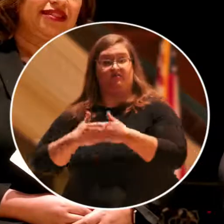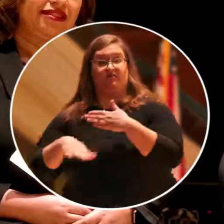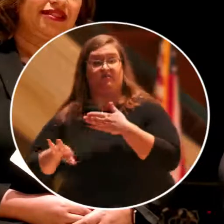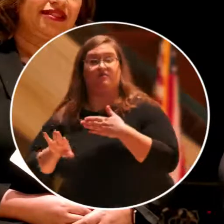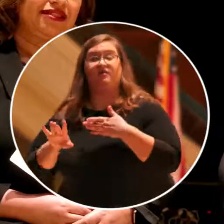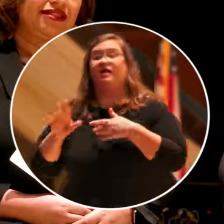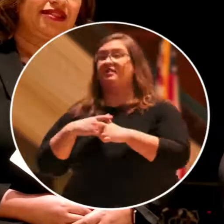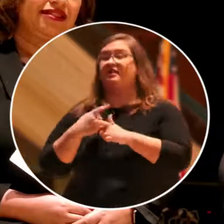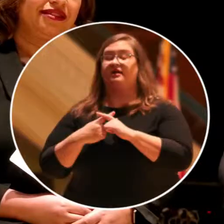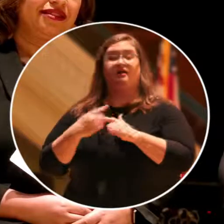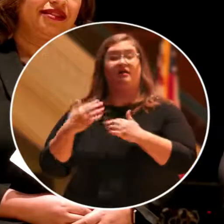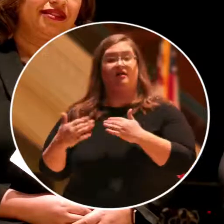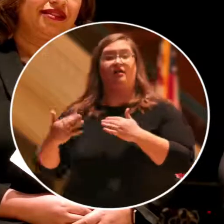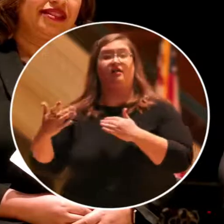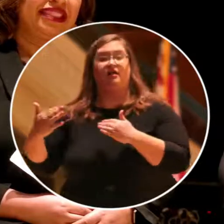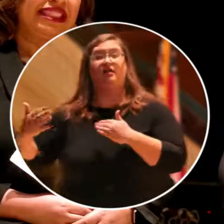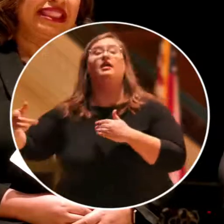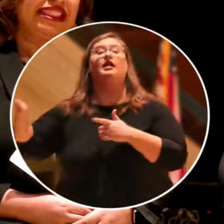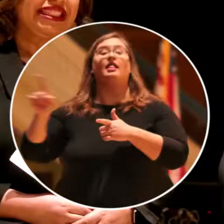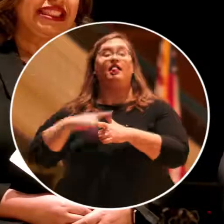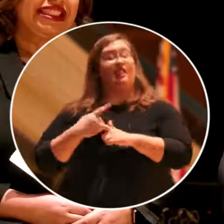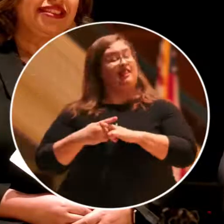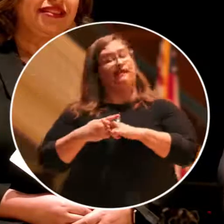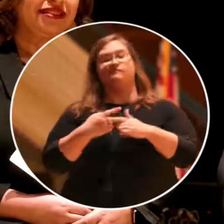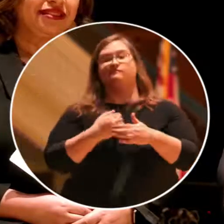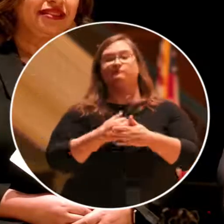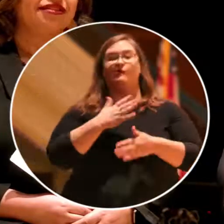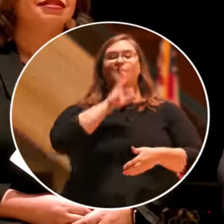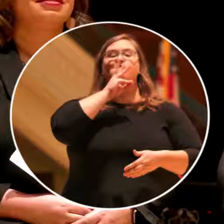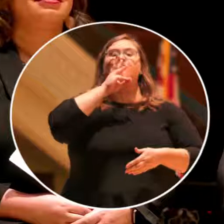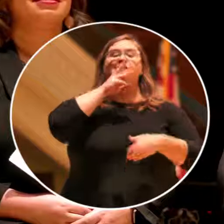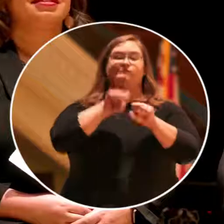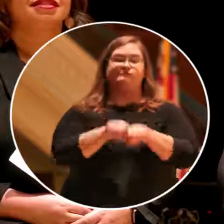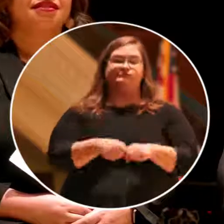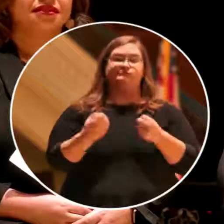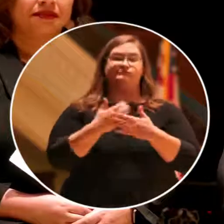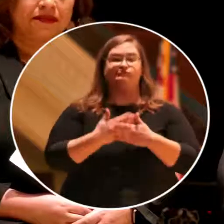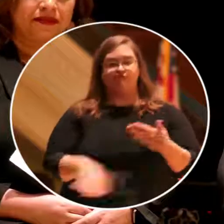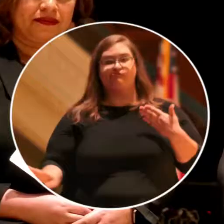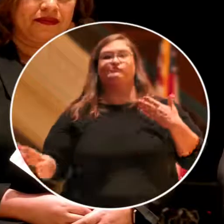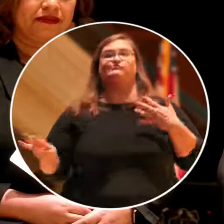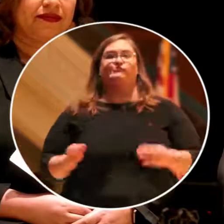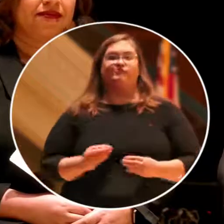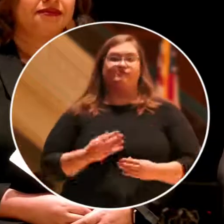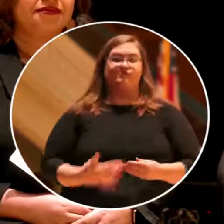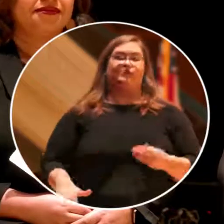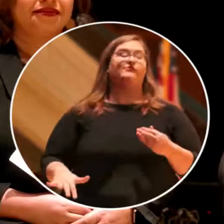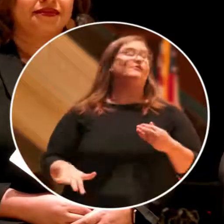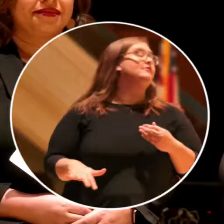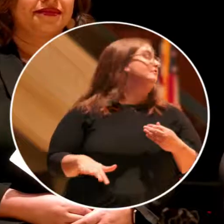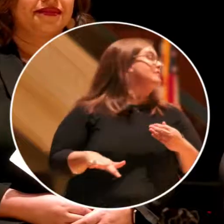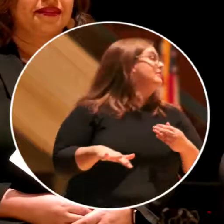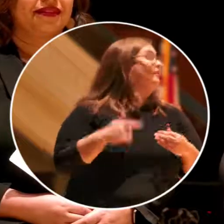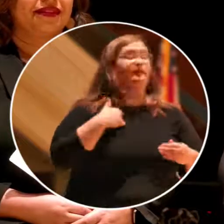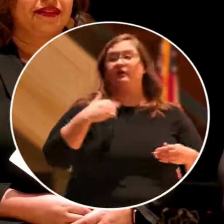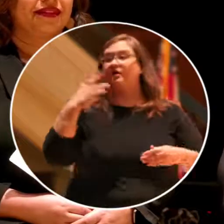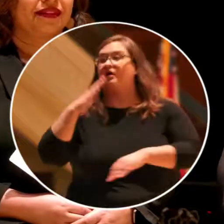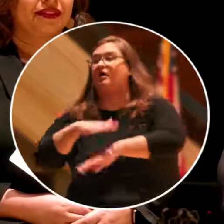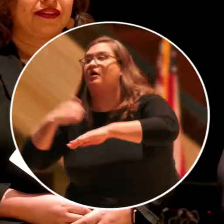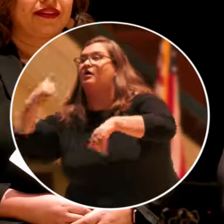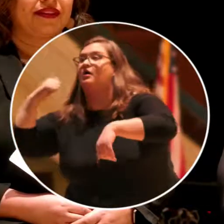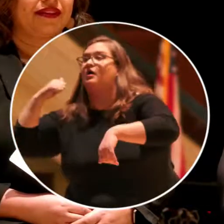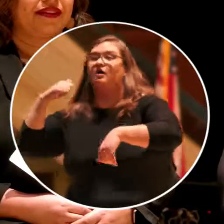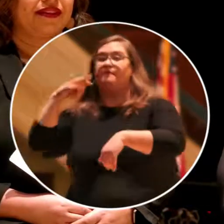and my water broke all over the floor. We called the midwife and scurried around getting ready, and then we